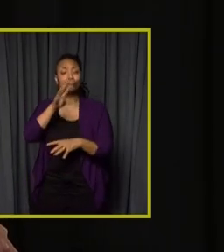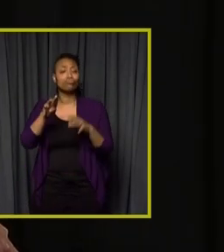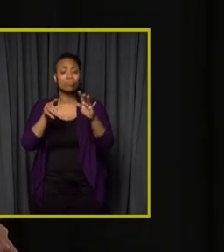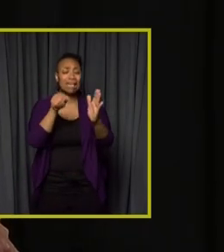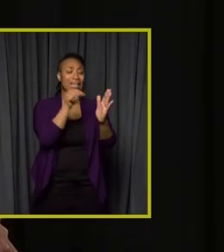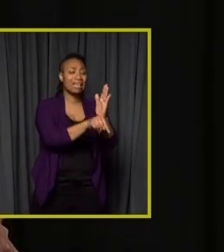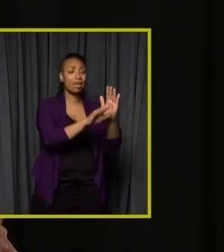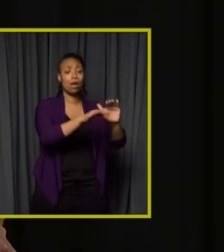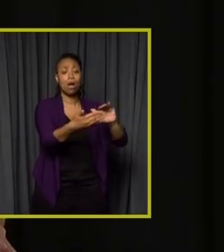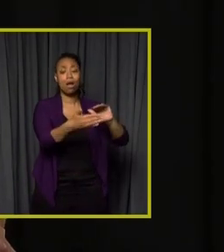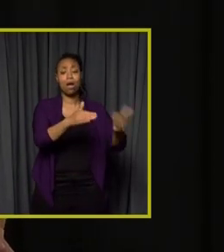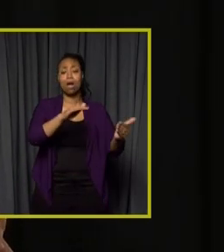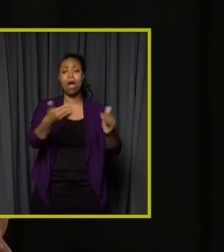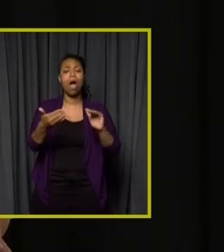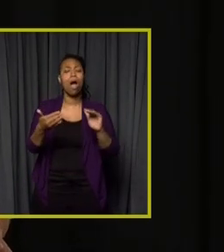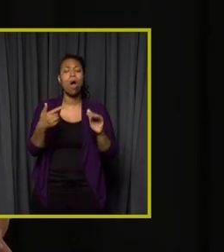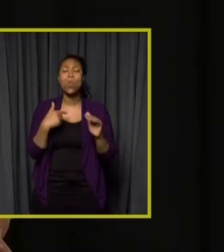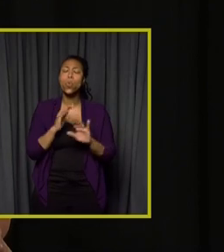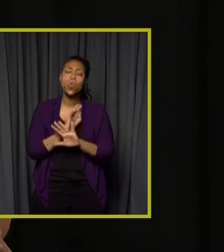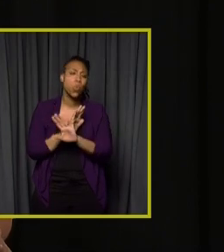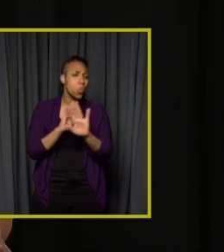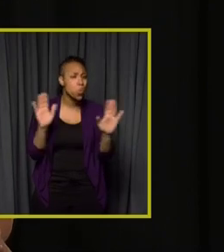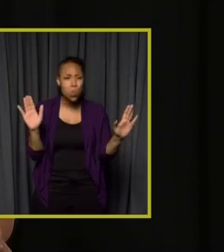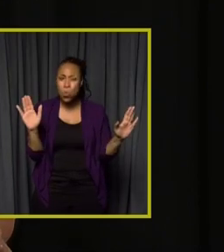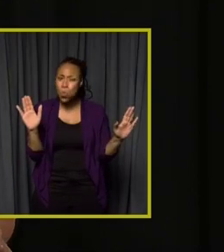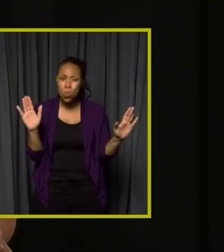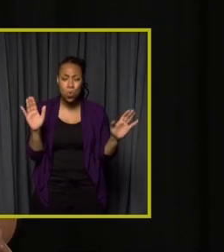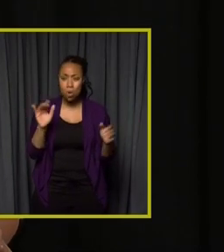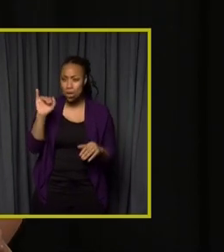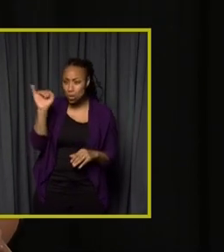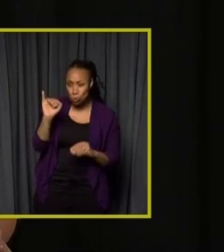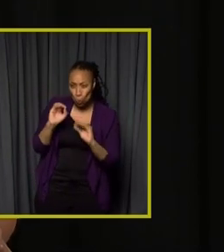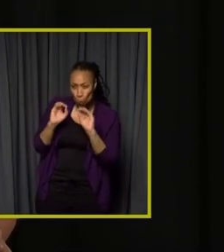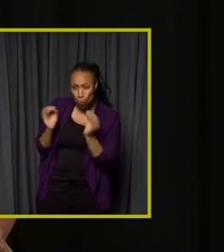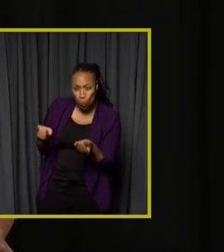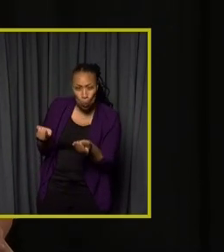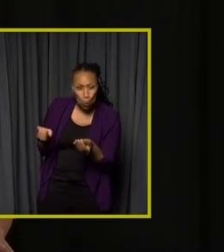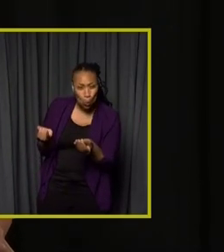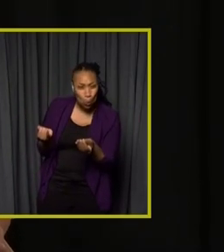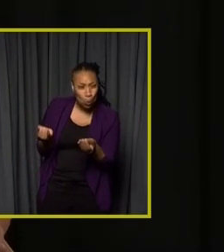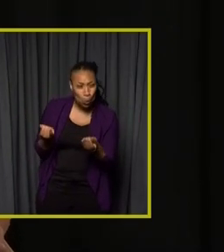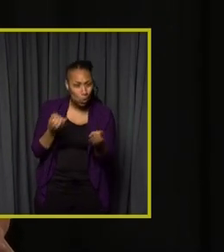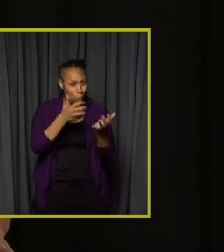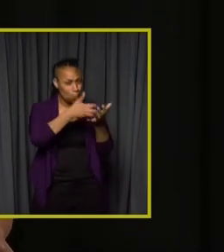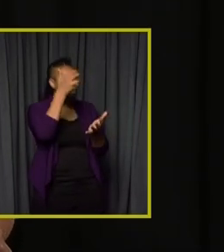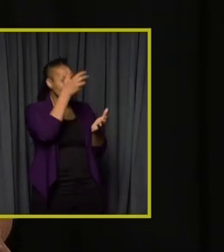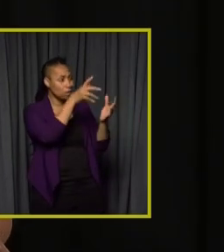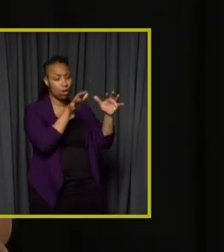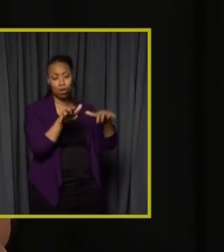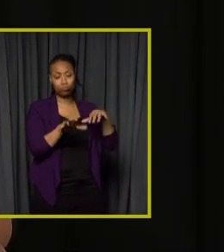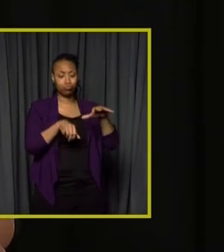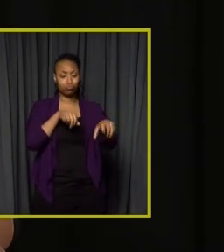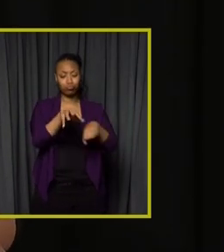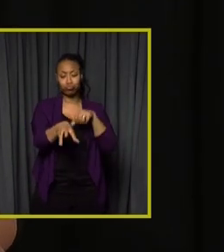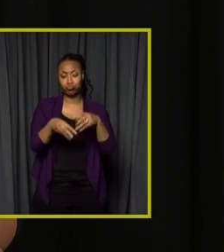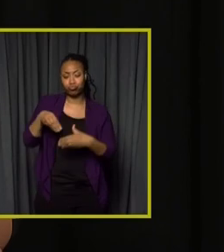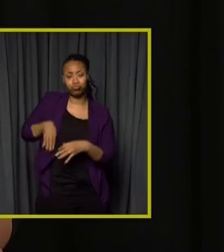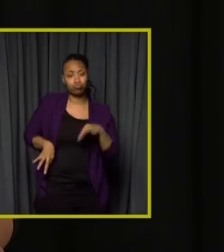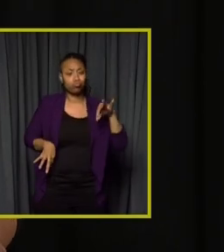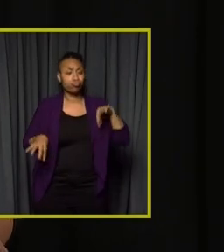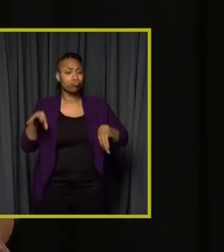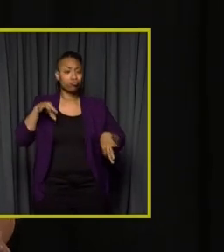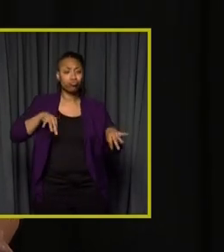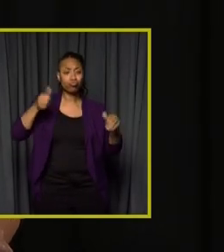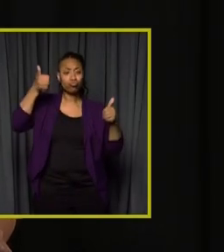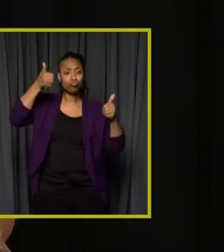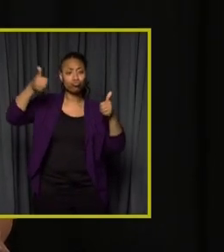health care while the wealthy profit off of a pandemic. And many of the richest corporations in the world are paying